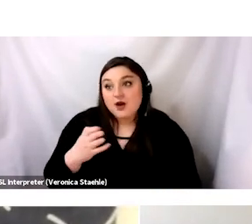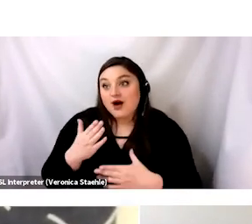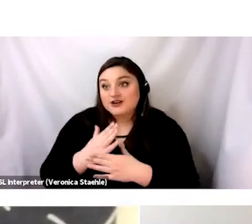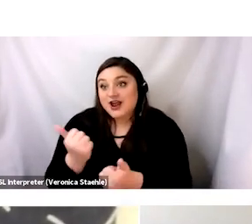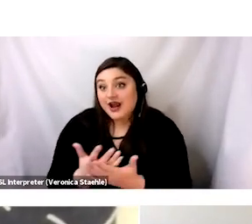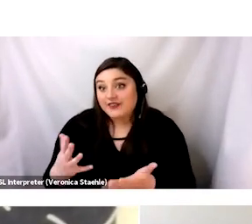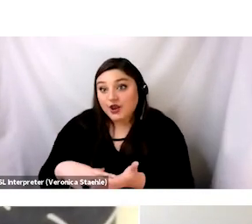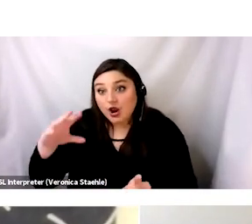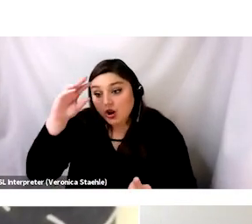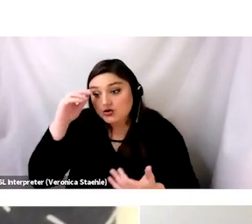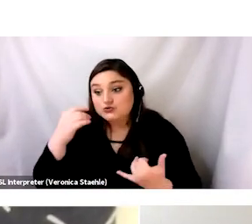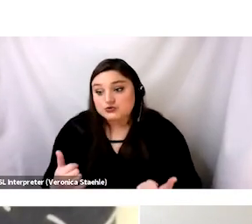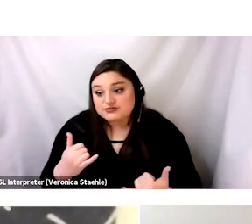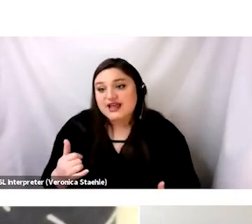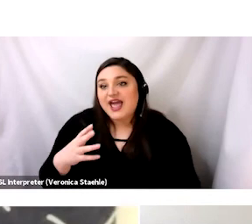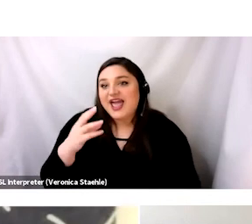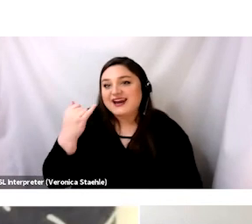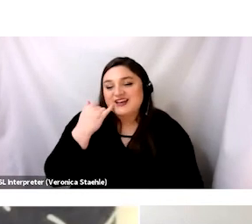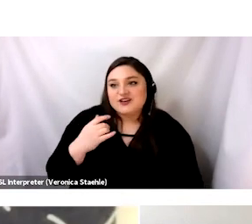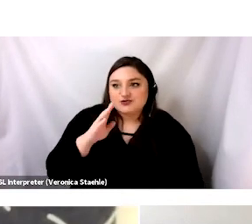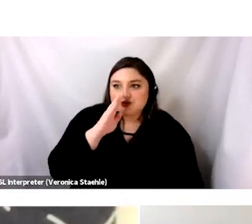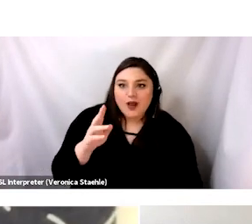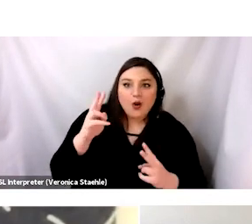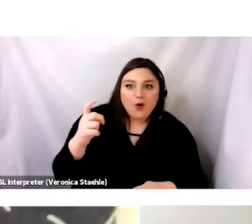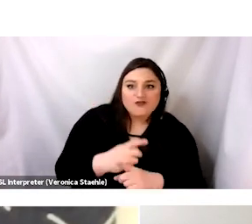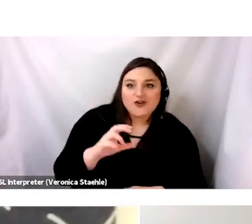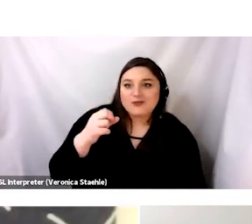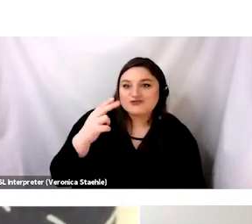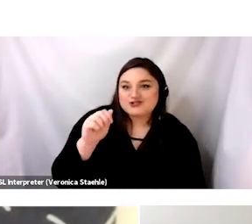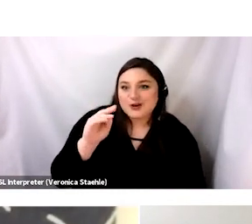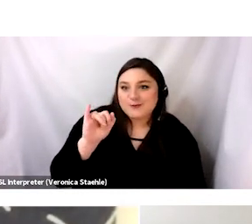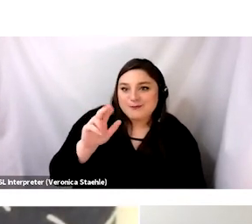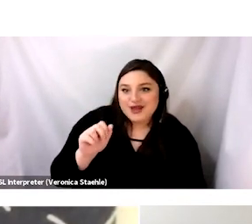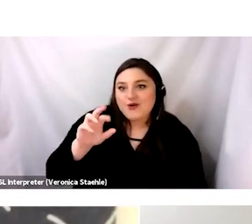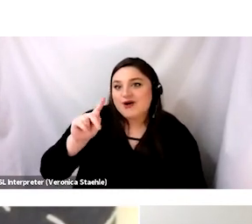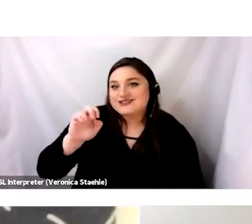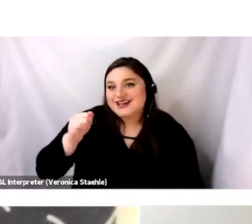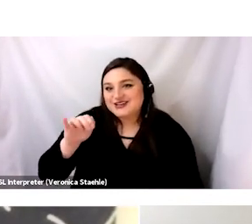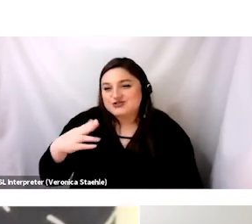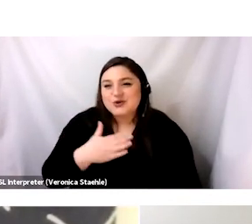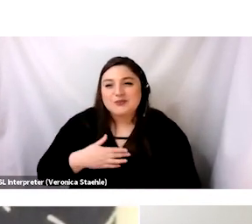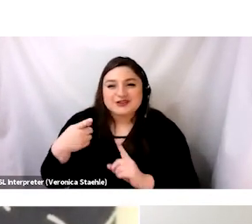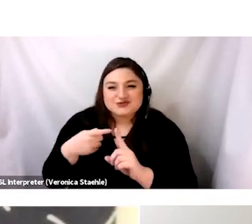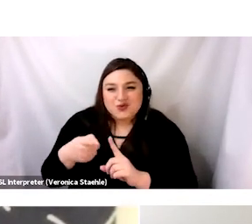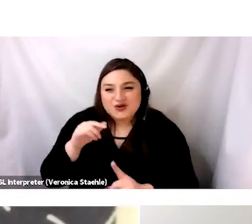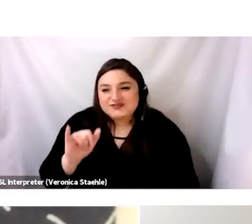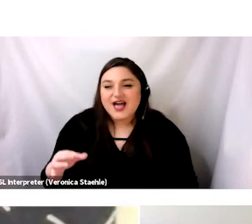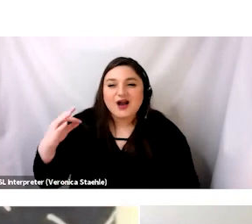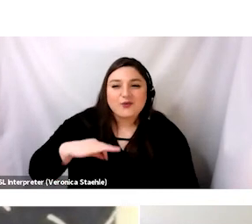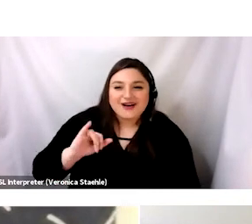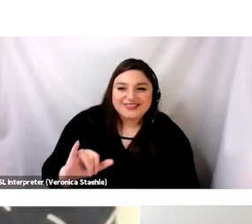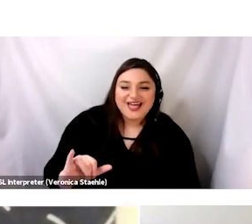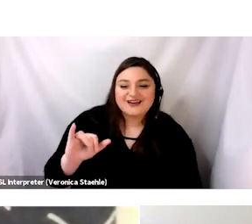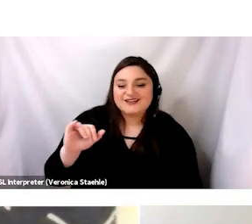learned today, especially if it's direct quotes from Sha'Mira or Teju, please source them, credit them, tag